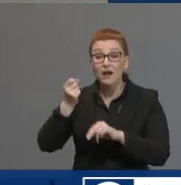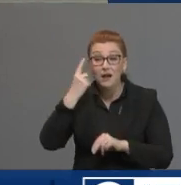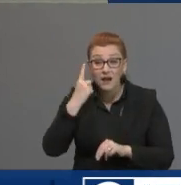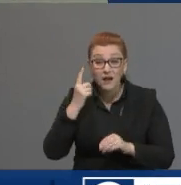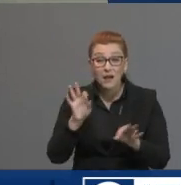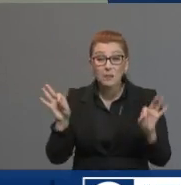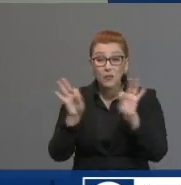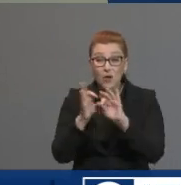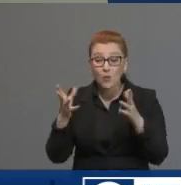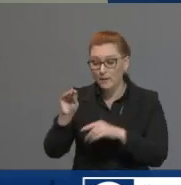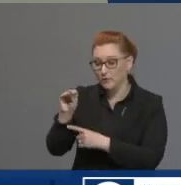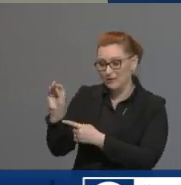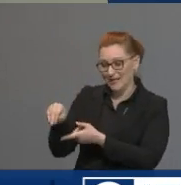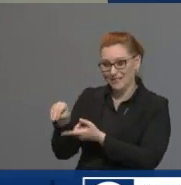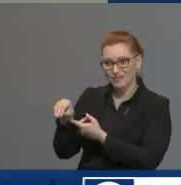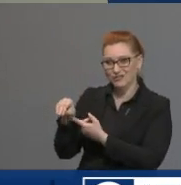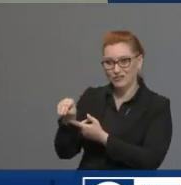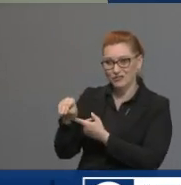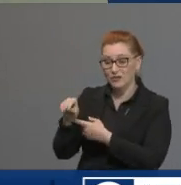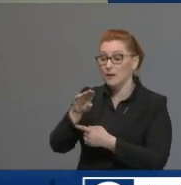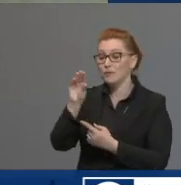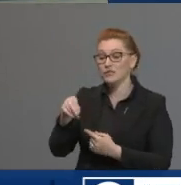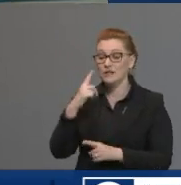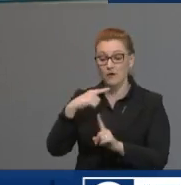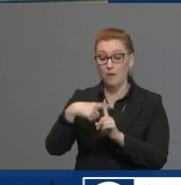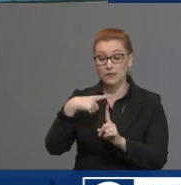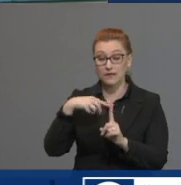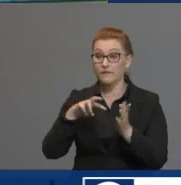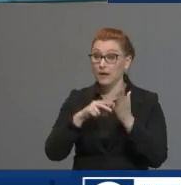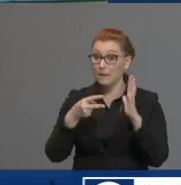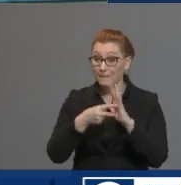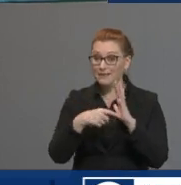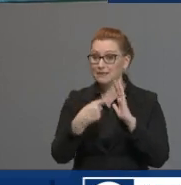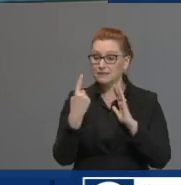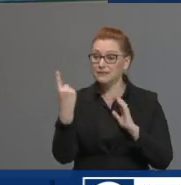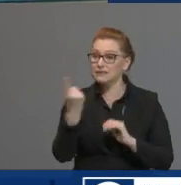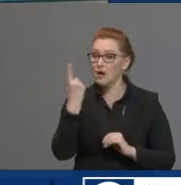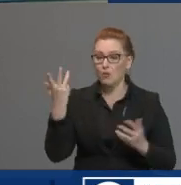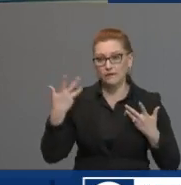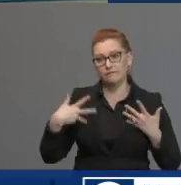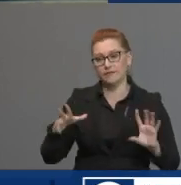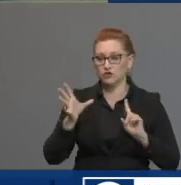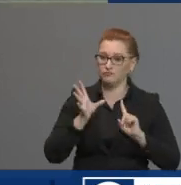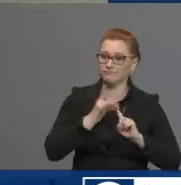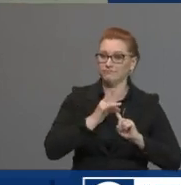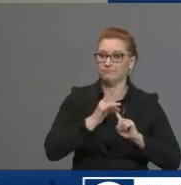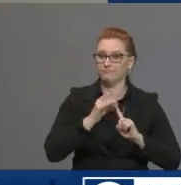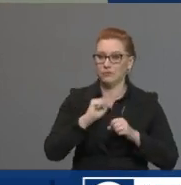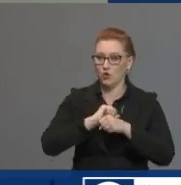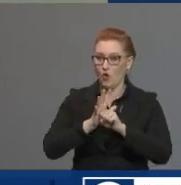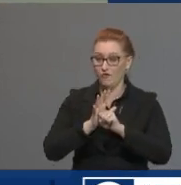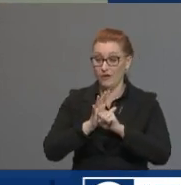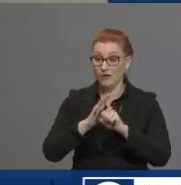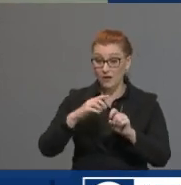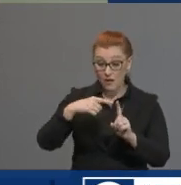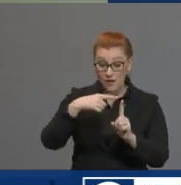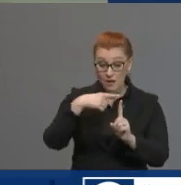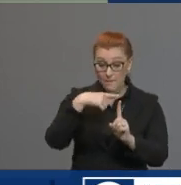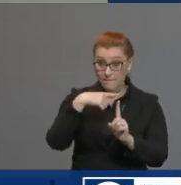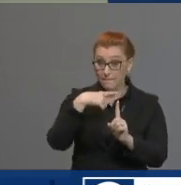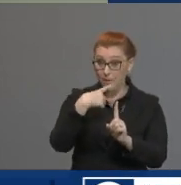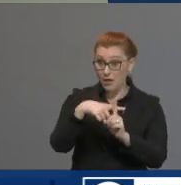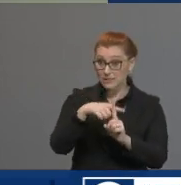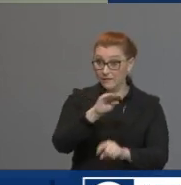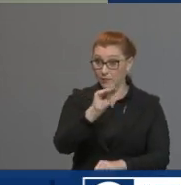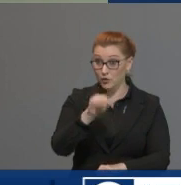of positive cases, and a positive case means someone has contracted COVID-19, when you see that going